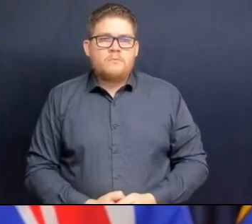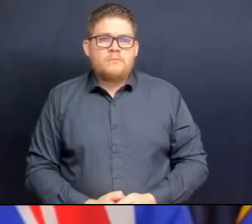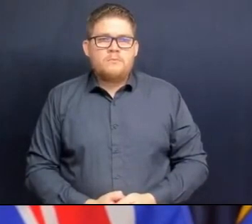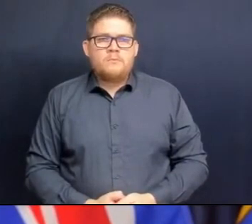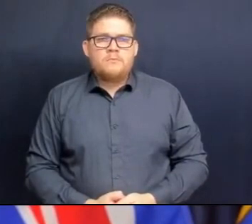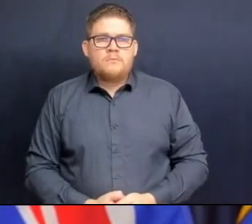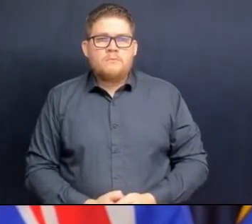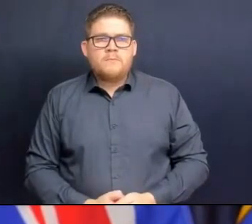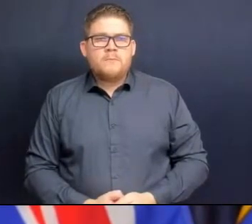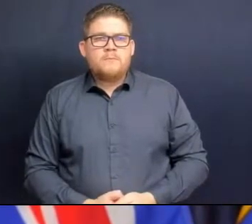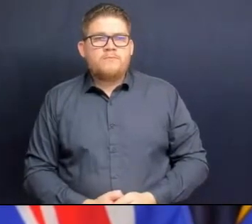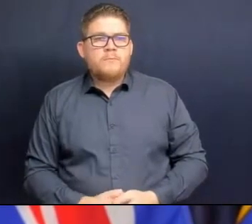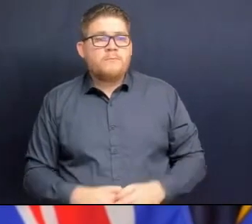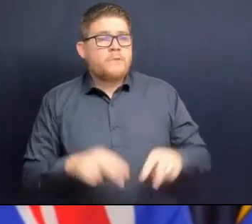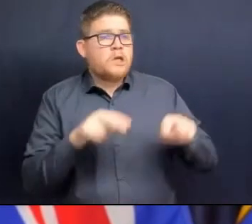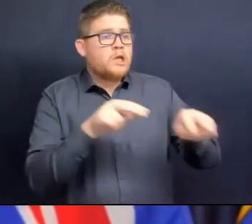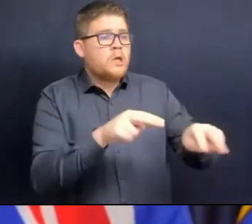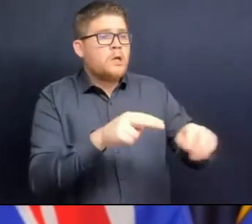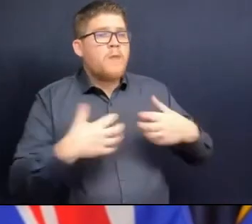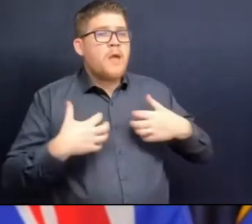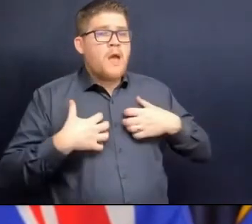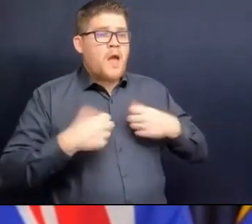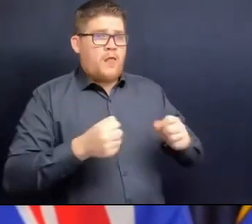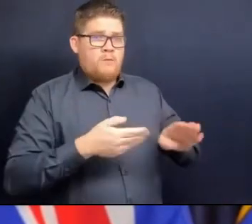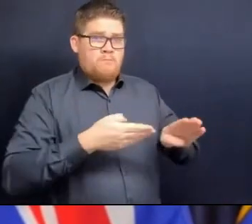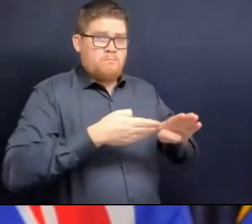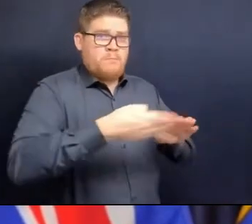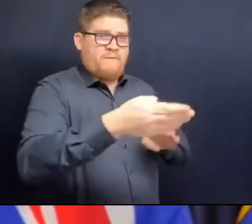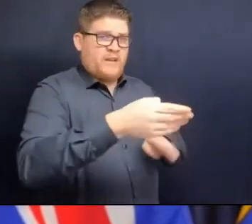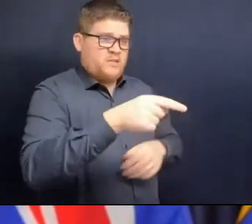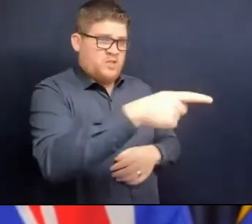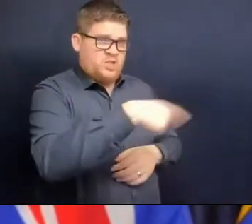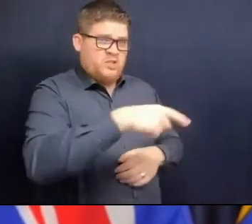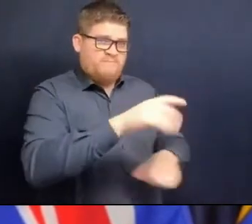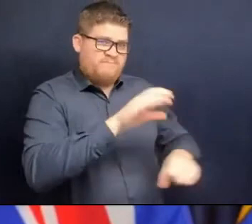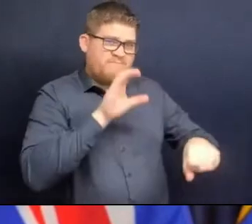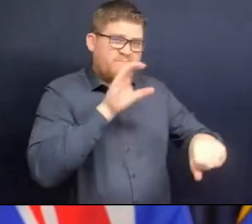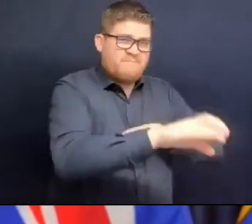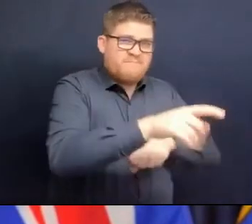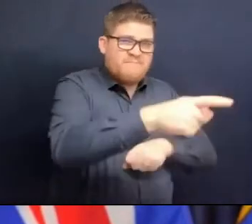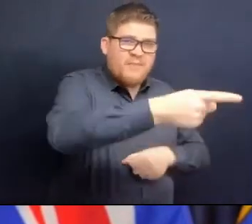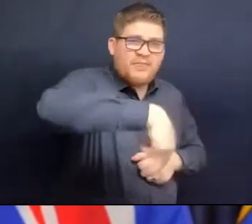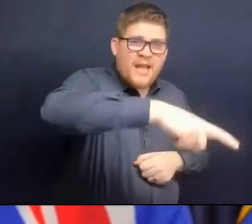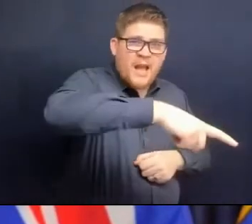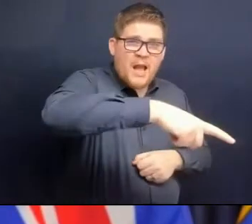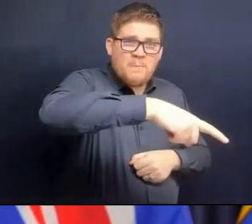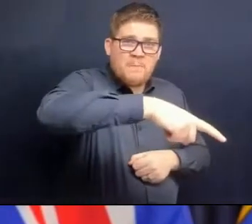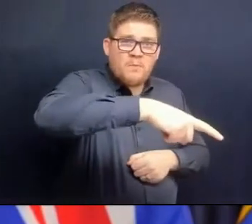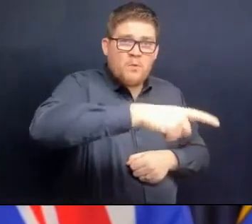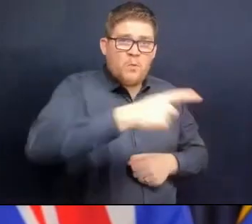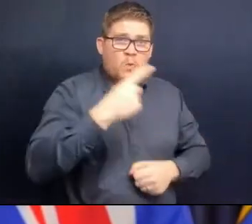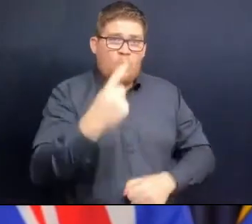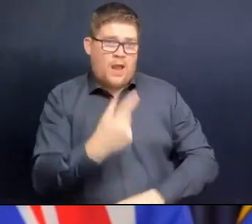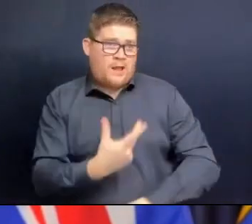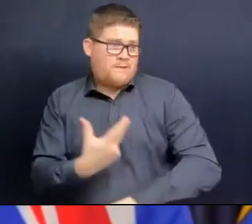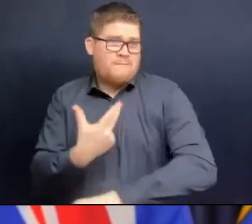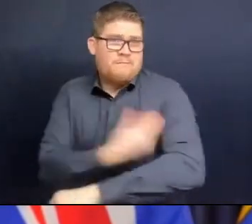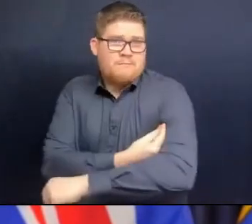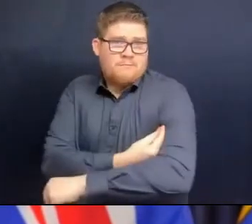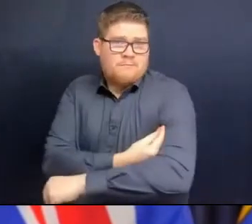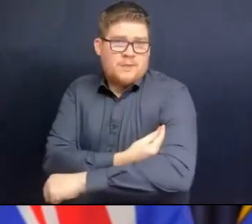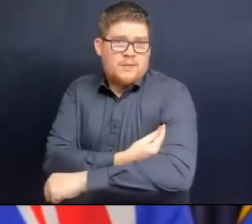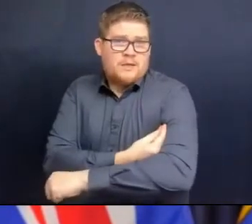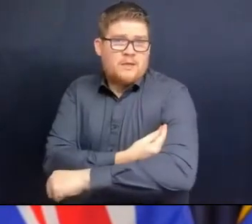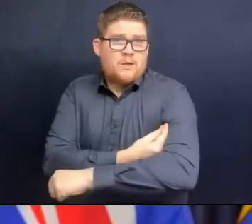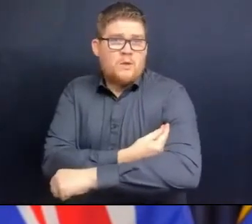under the order, regulated health professionals who are vaccinated with one dose before March 24, 2022 may continue to work as long